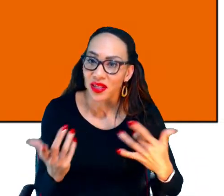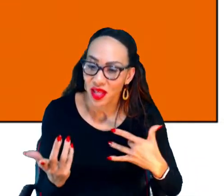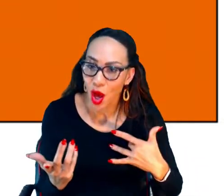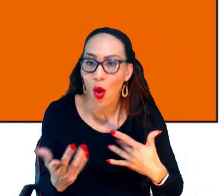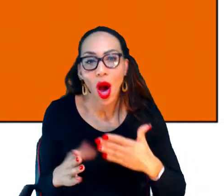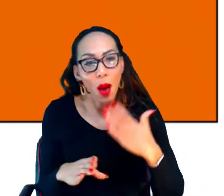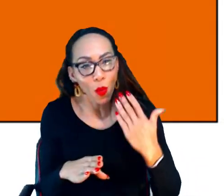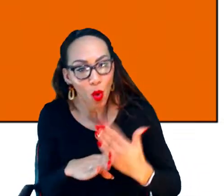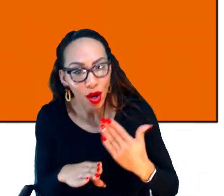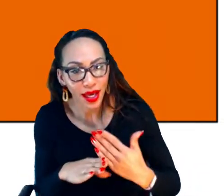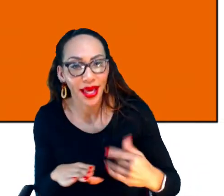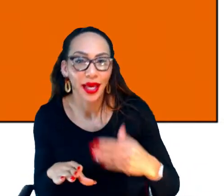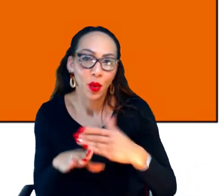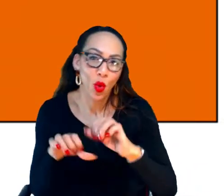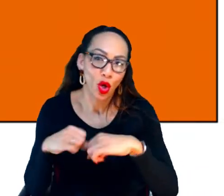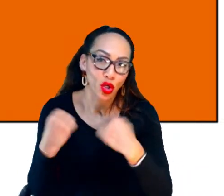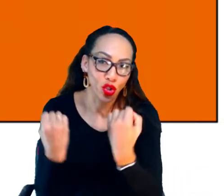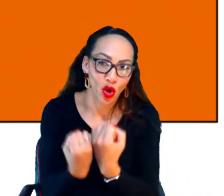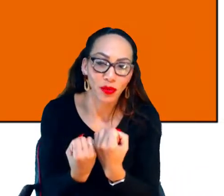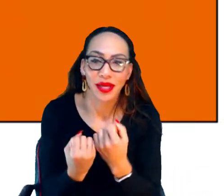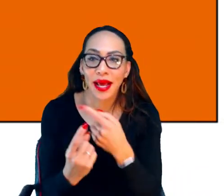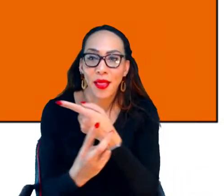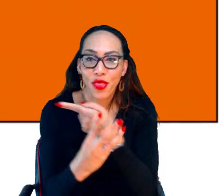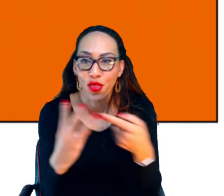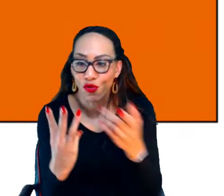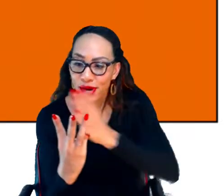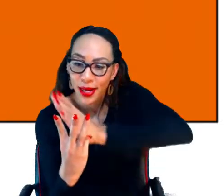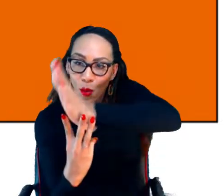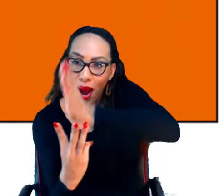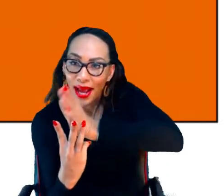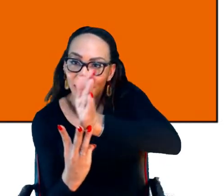in about 3 different directions really with my work.